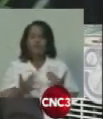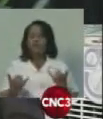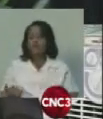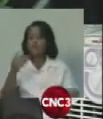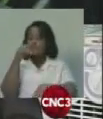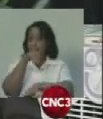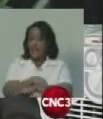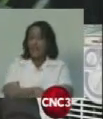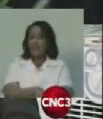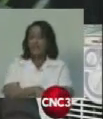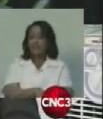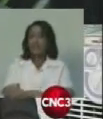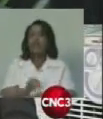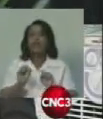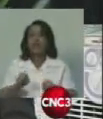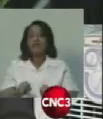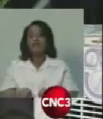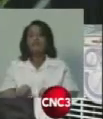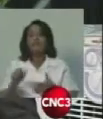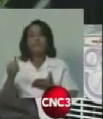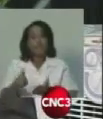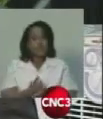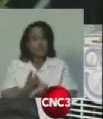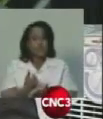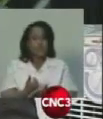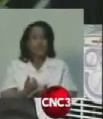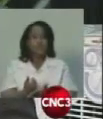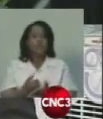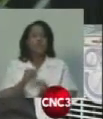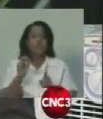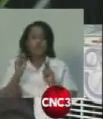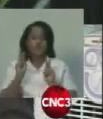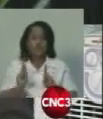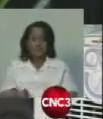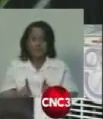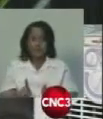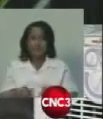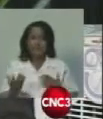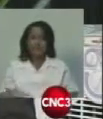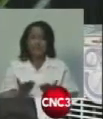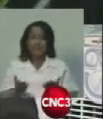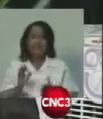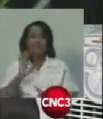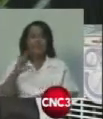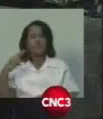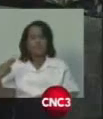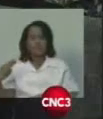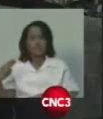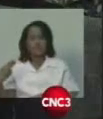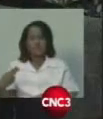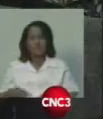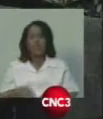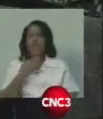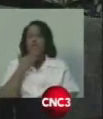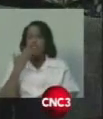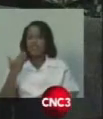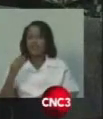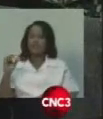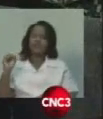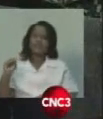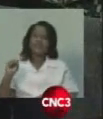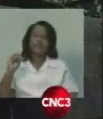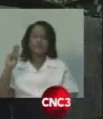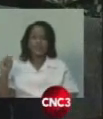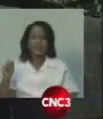toss now to Francesca Hawkins, my colleague and friend, who's standing by to take us from here. Francesca. Thank you very much, Samson. Good evening